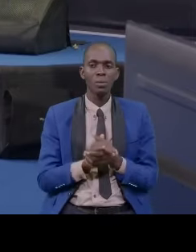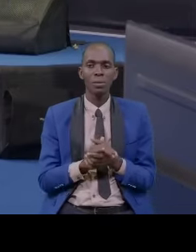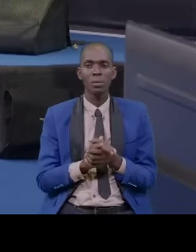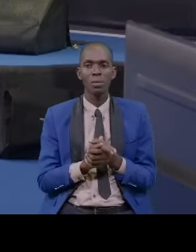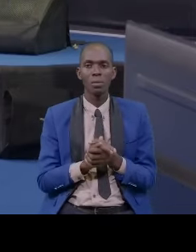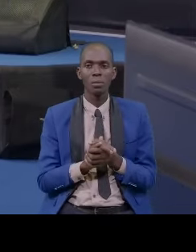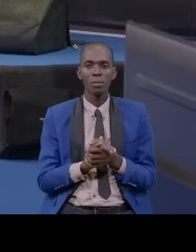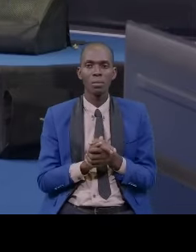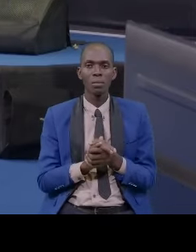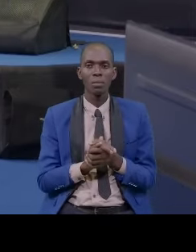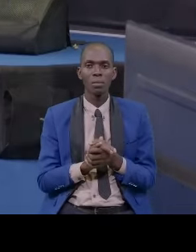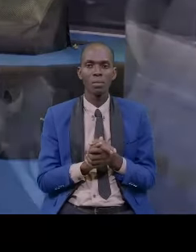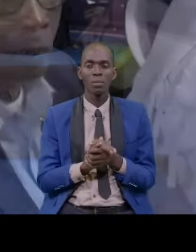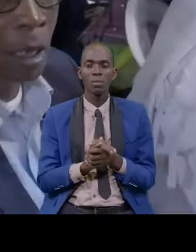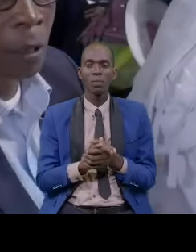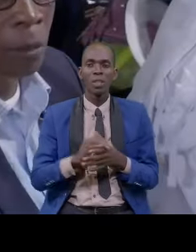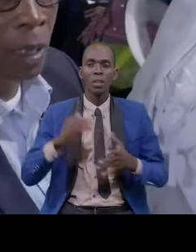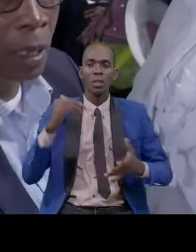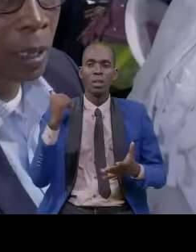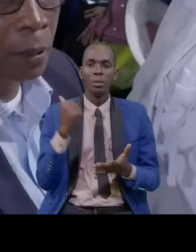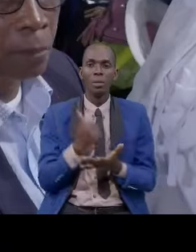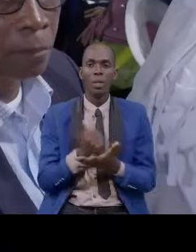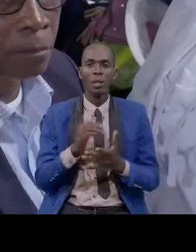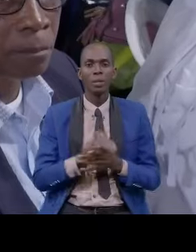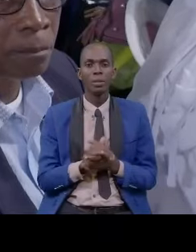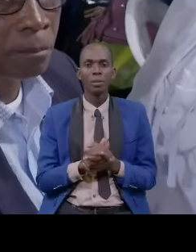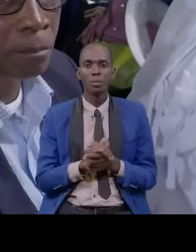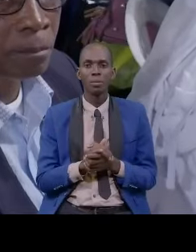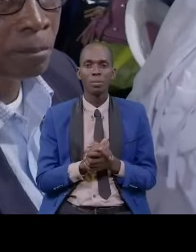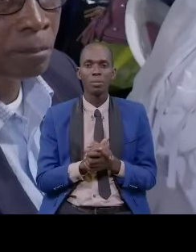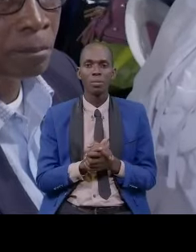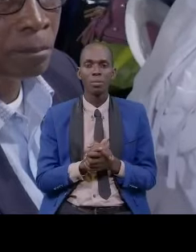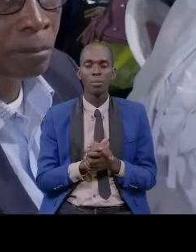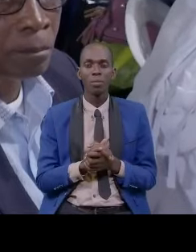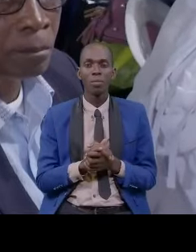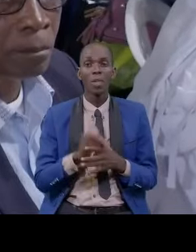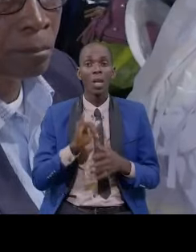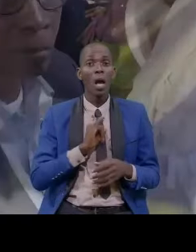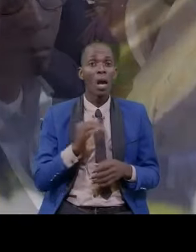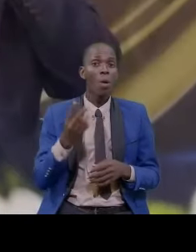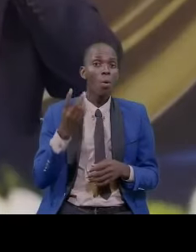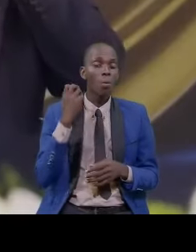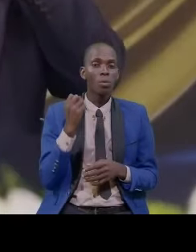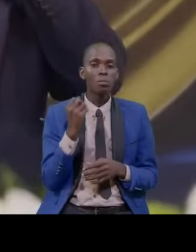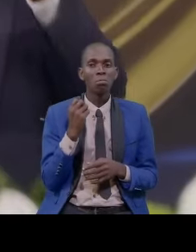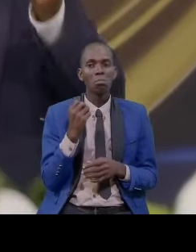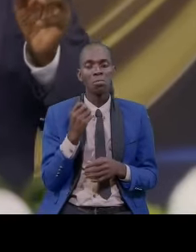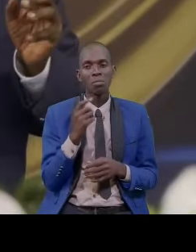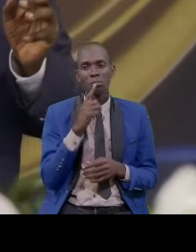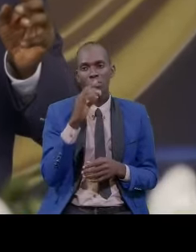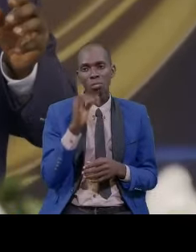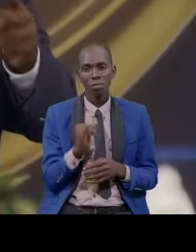Let somebody shout, amen. I was actually considering not long